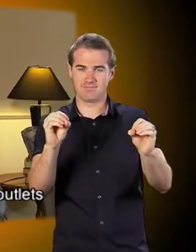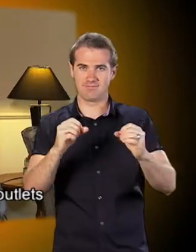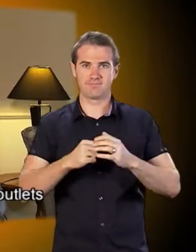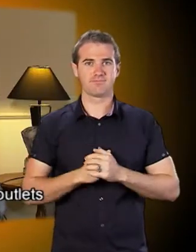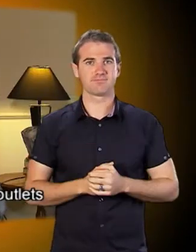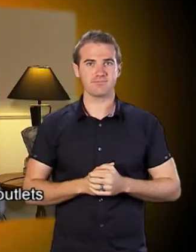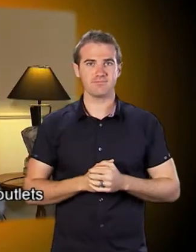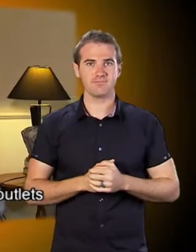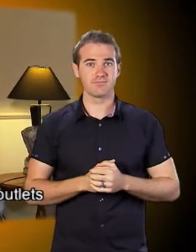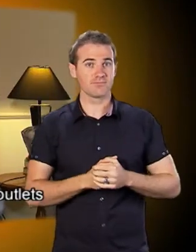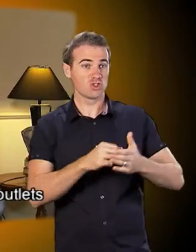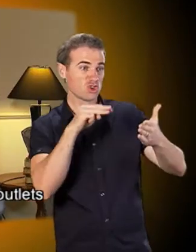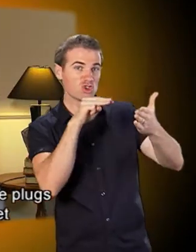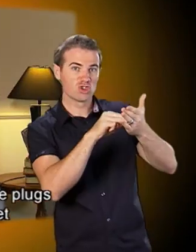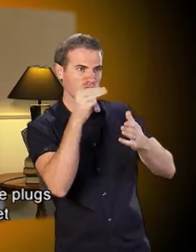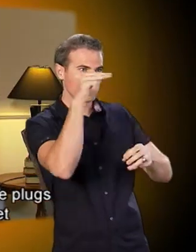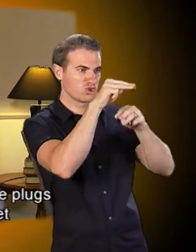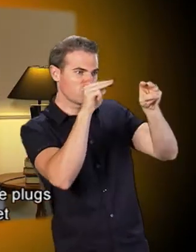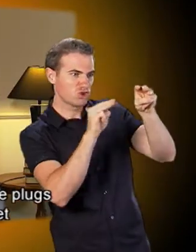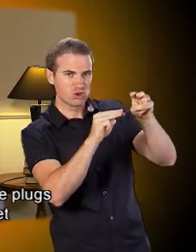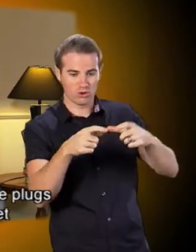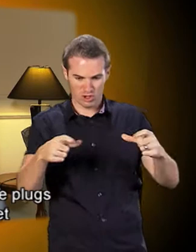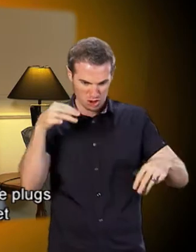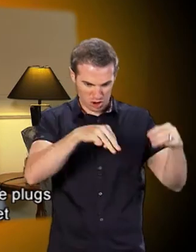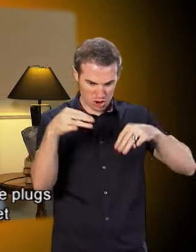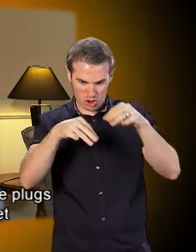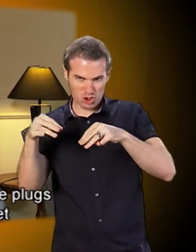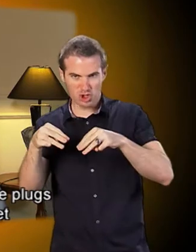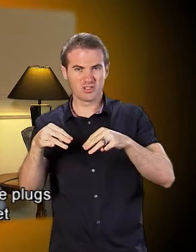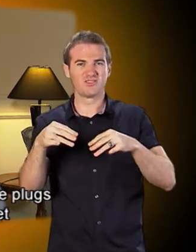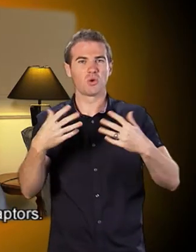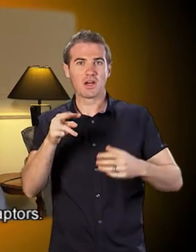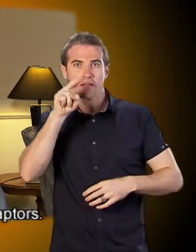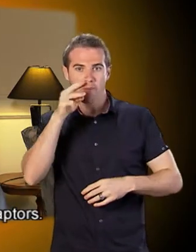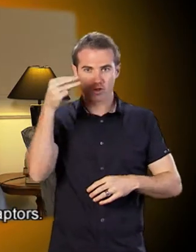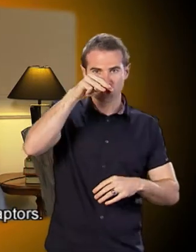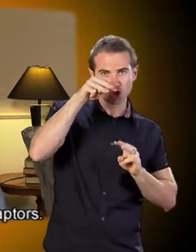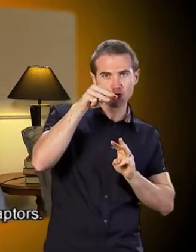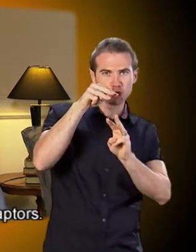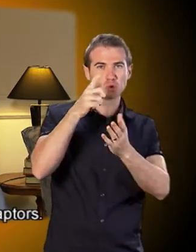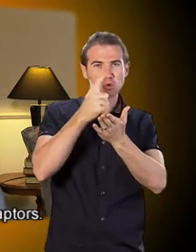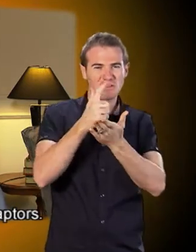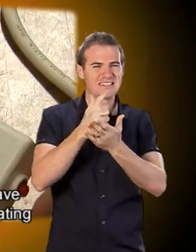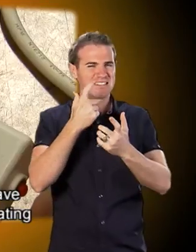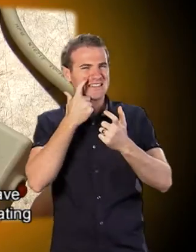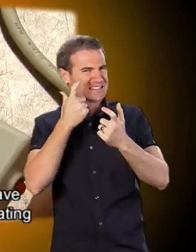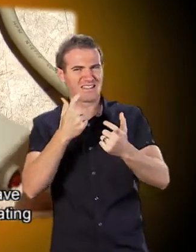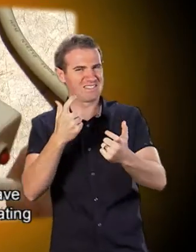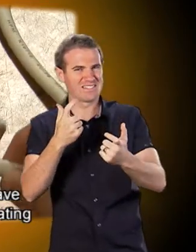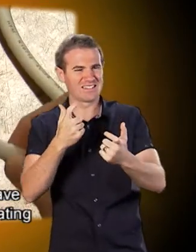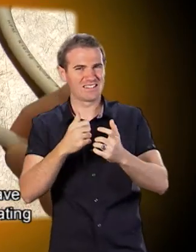Don't overload power outlets or power boards by piggybacking multiple plugs into the one socket or by using double adapters.